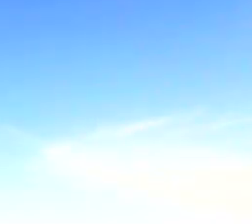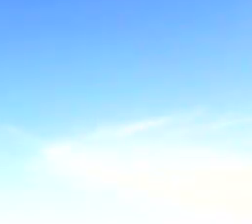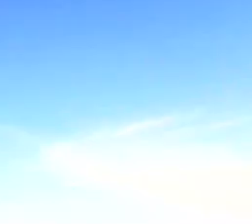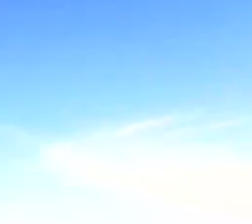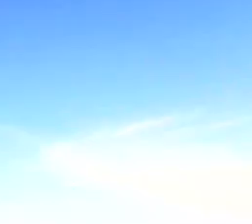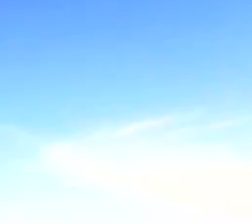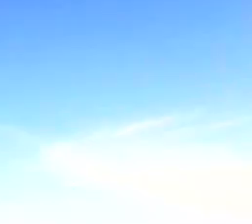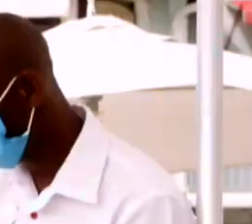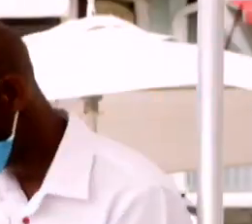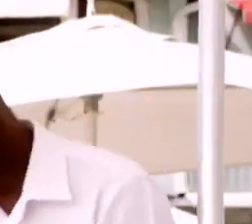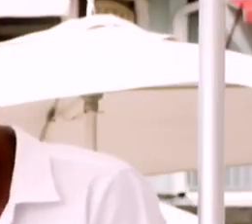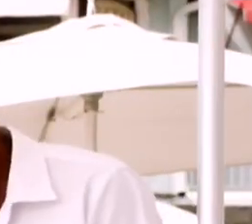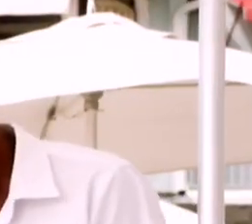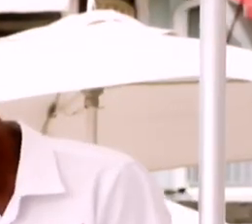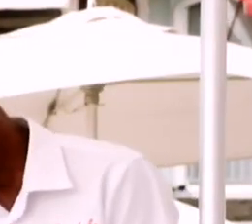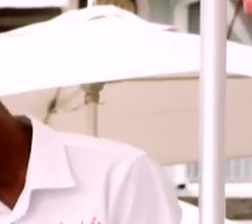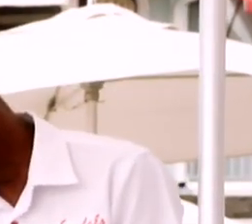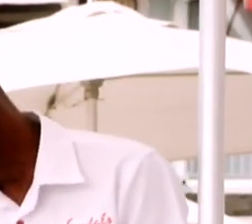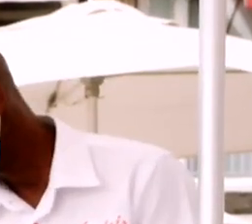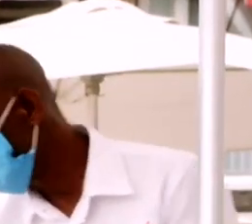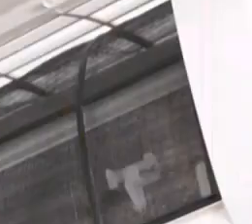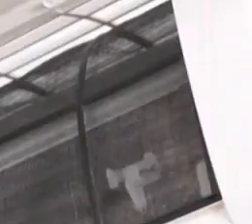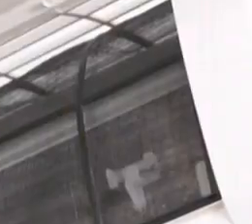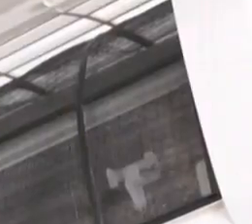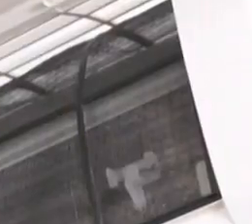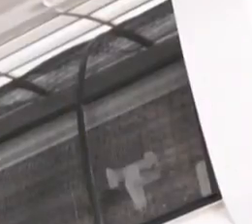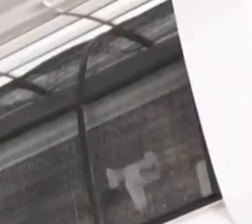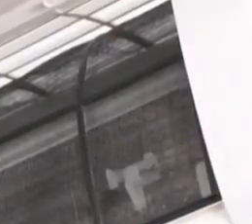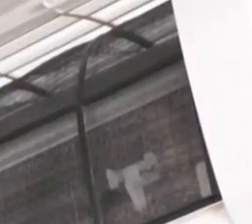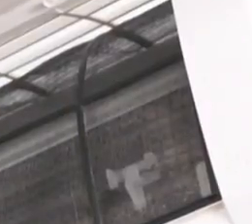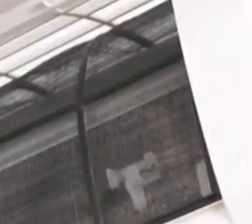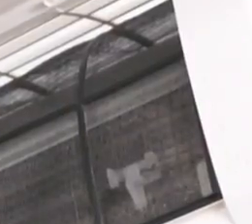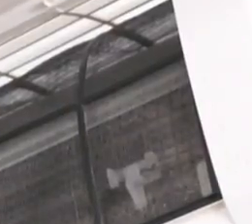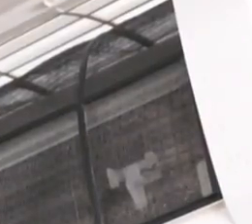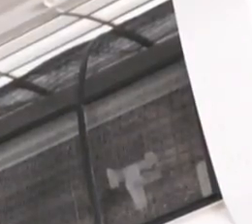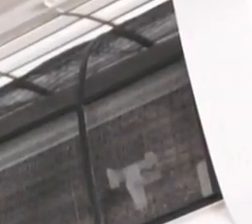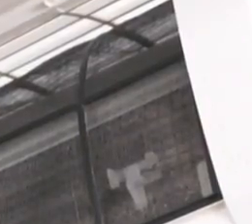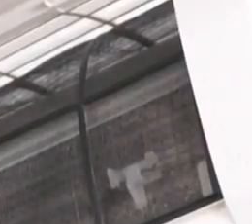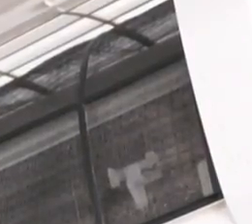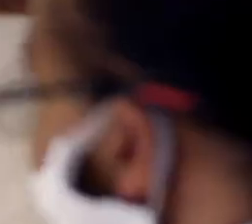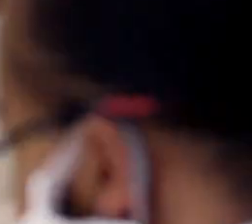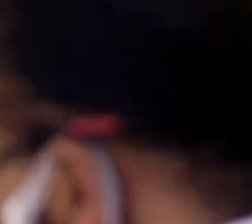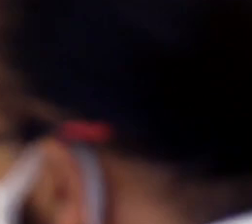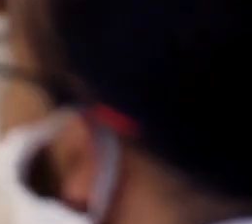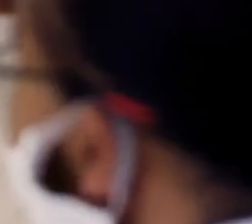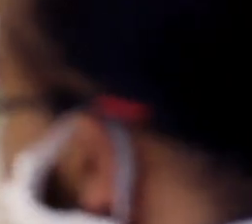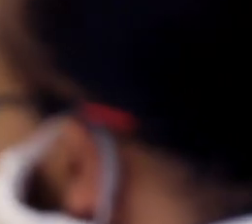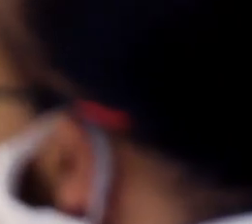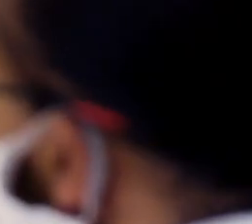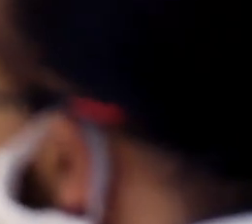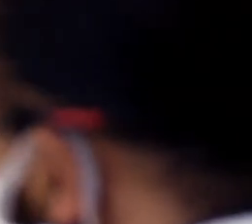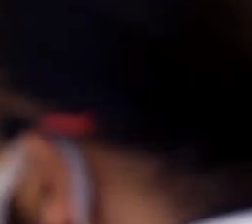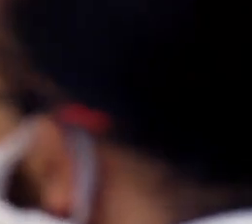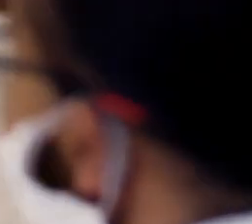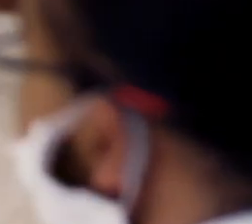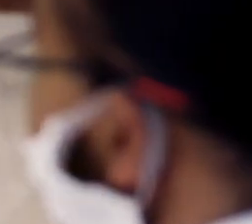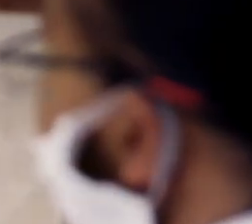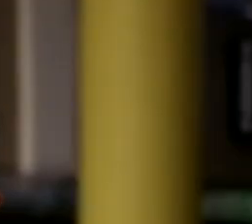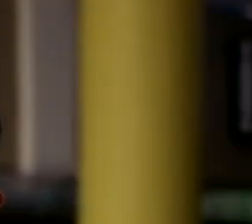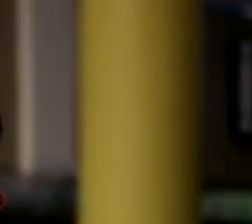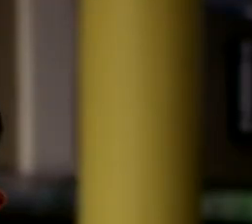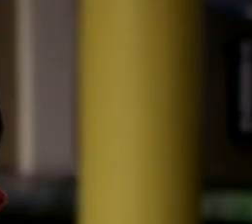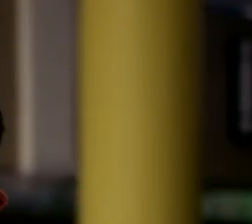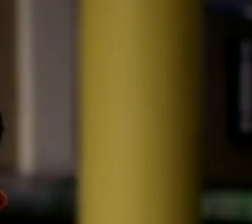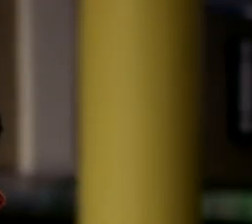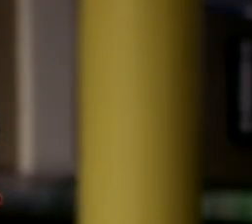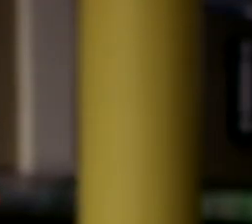again. Whether with family or friends, we want you to enjoy your staycation. We have to ensure that they are comfortable,